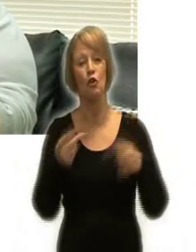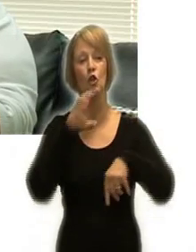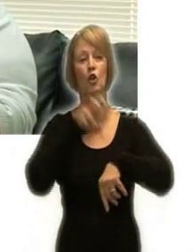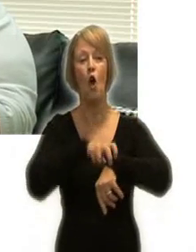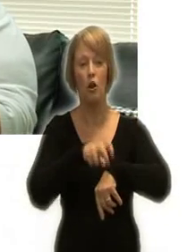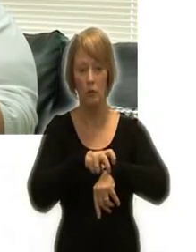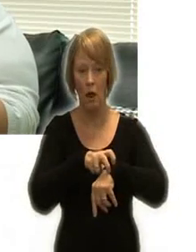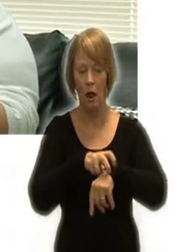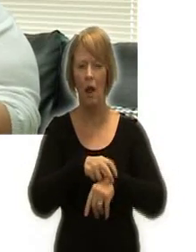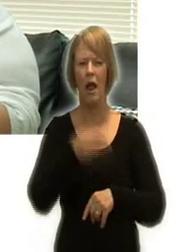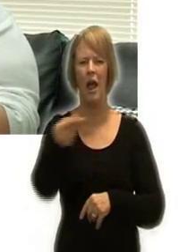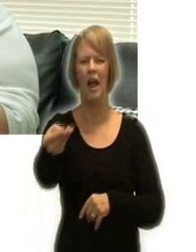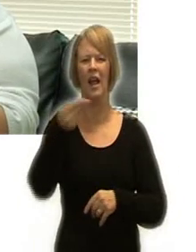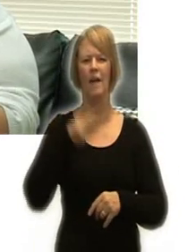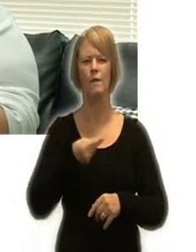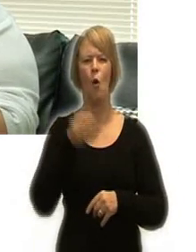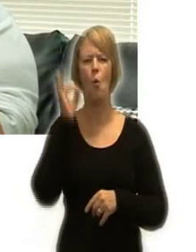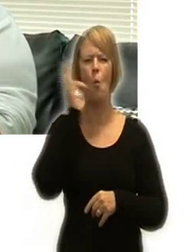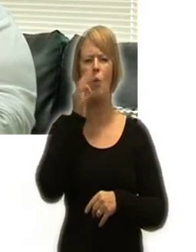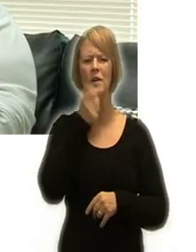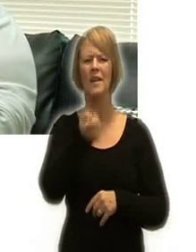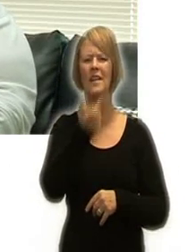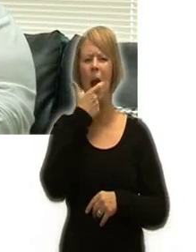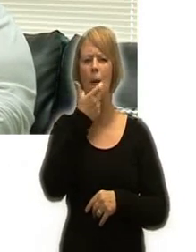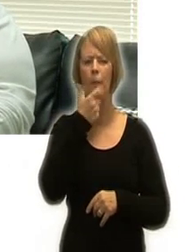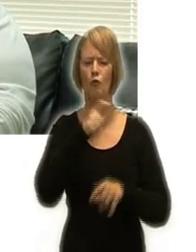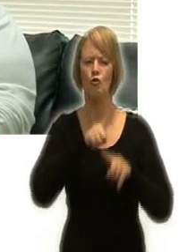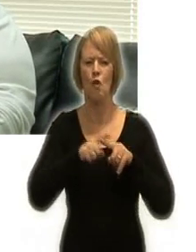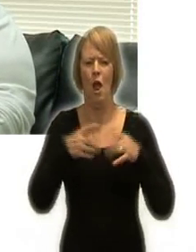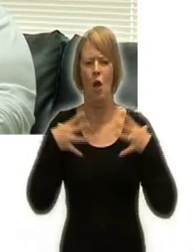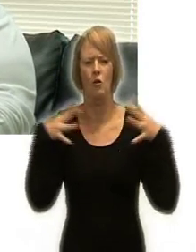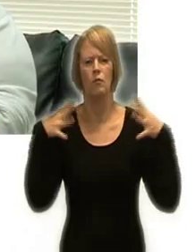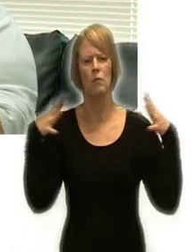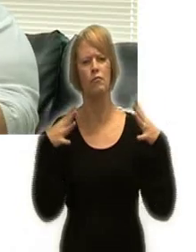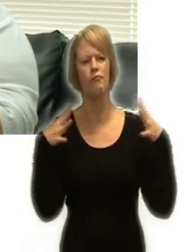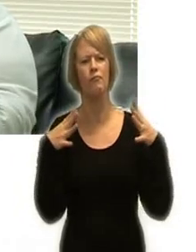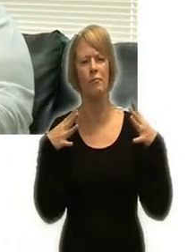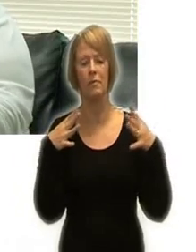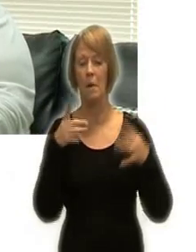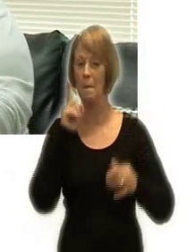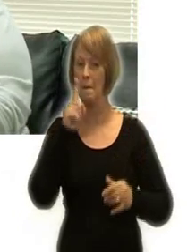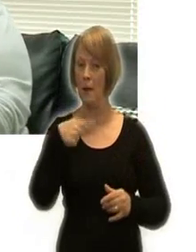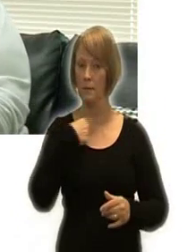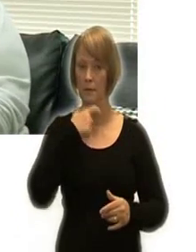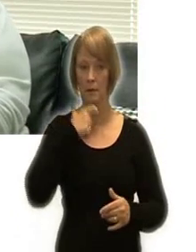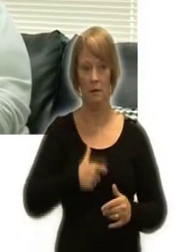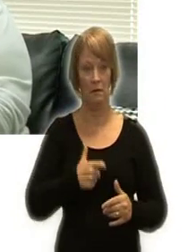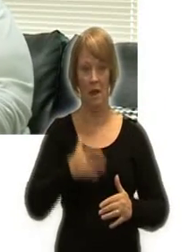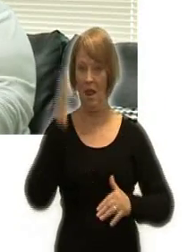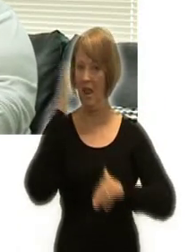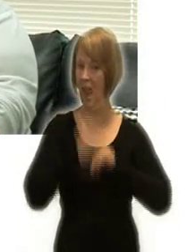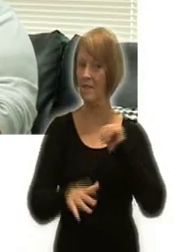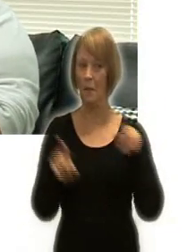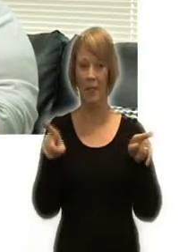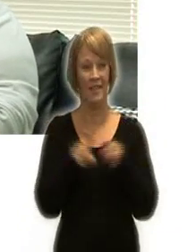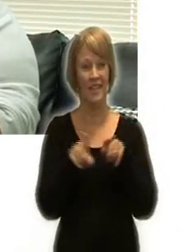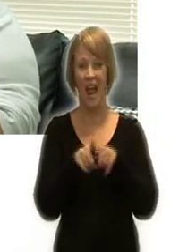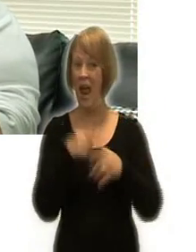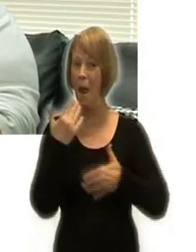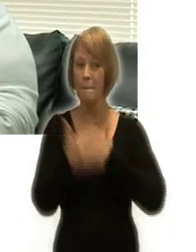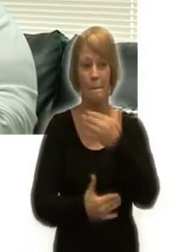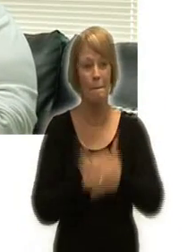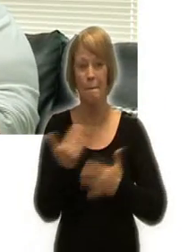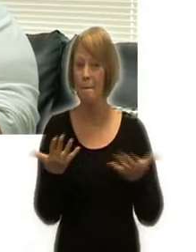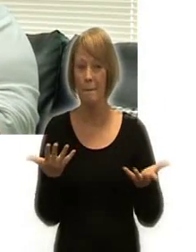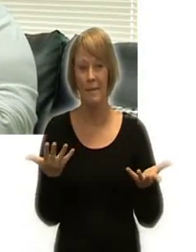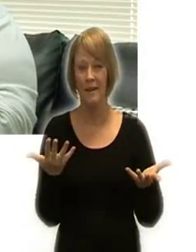when I went back at 16 to see another doctor, I was given water tablets to help cope with the weight. And it was